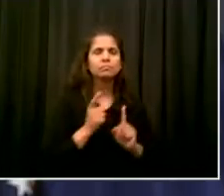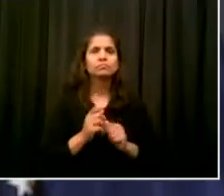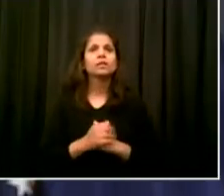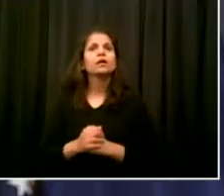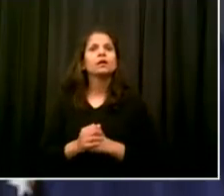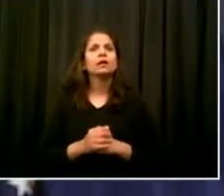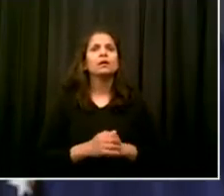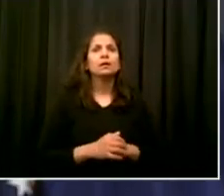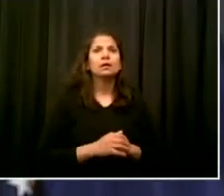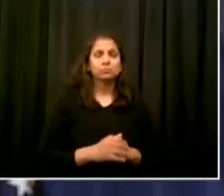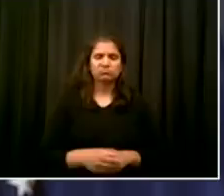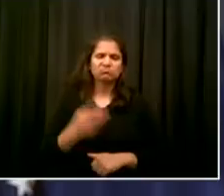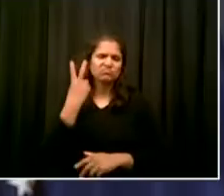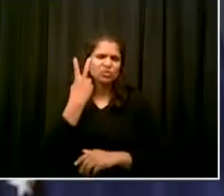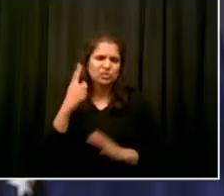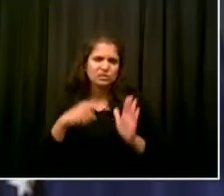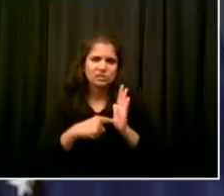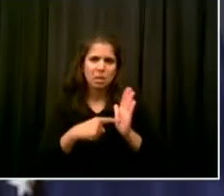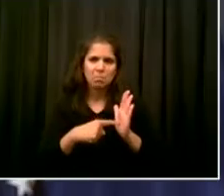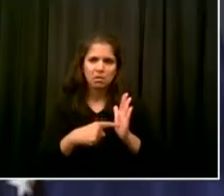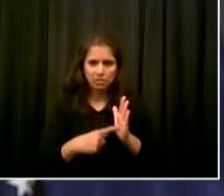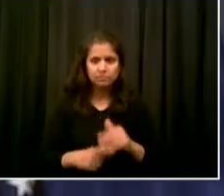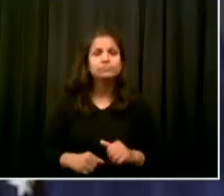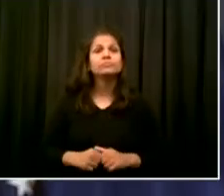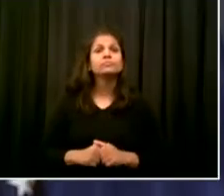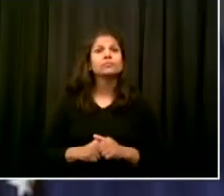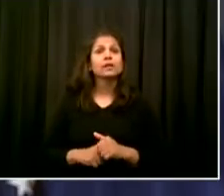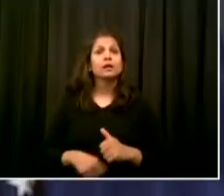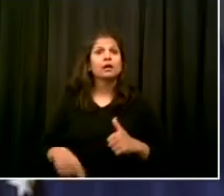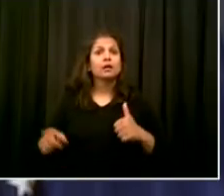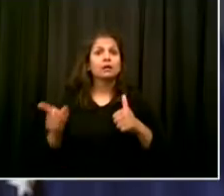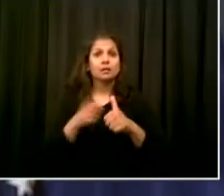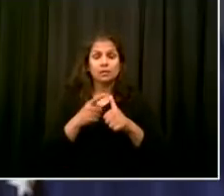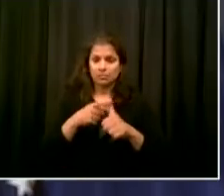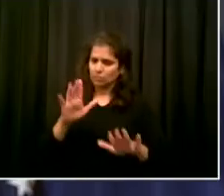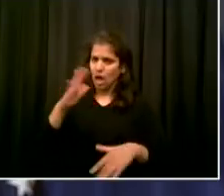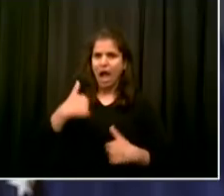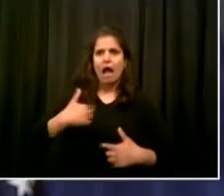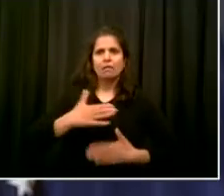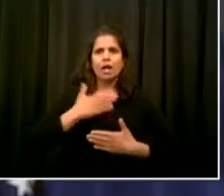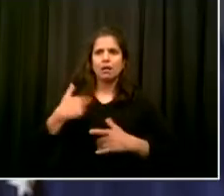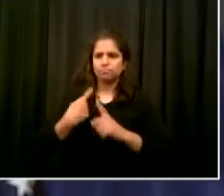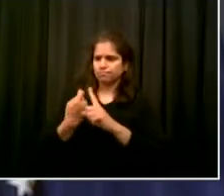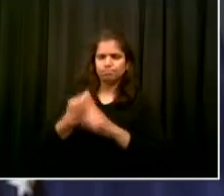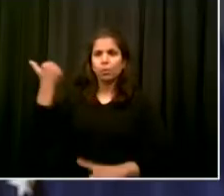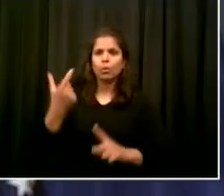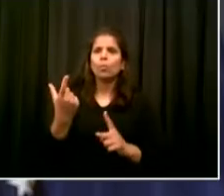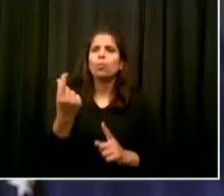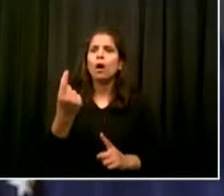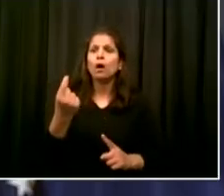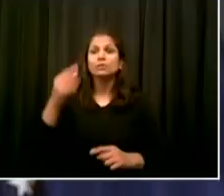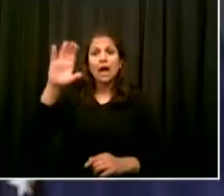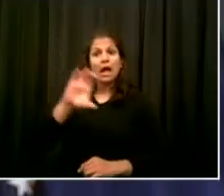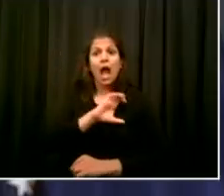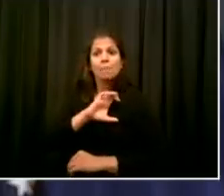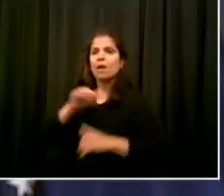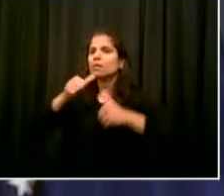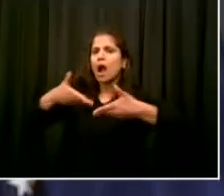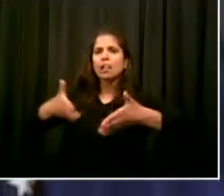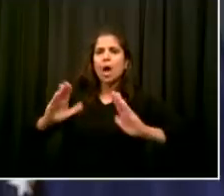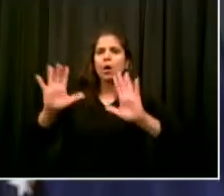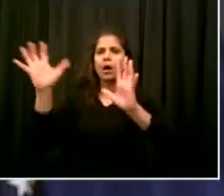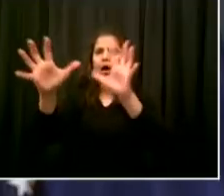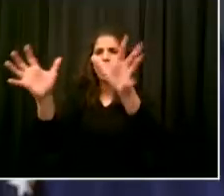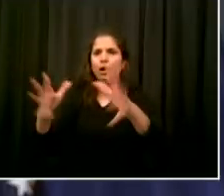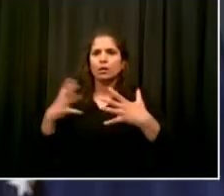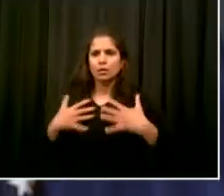are hearing, and that these people are on the ground talking to these young folks, bringing to these young folks to us. By the way, they're interning with us.